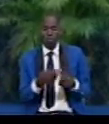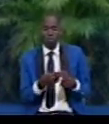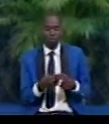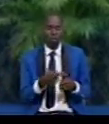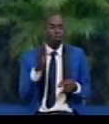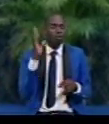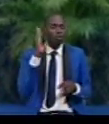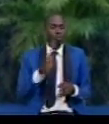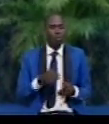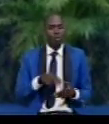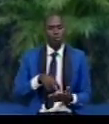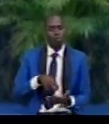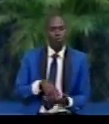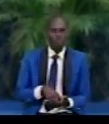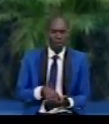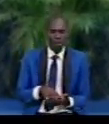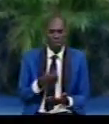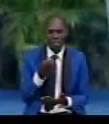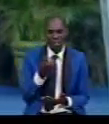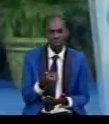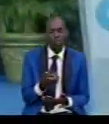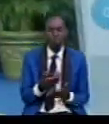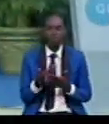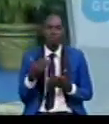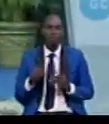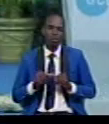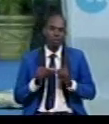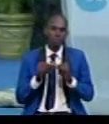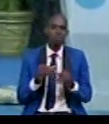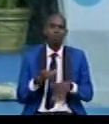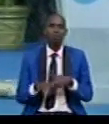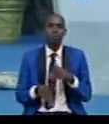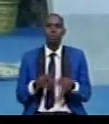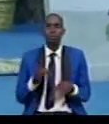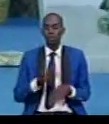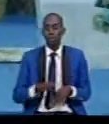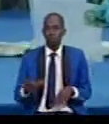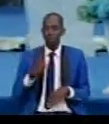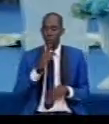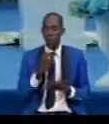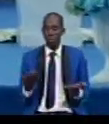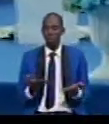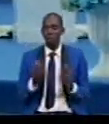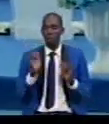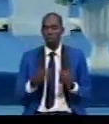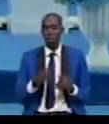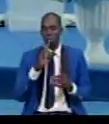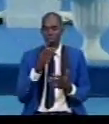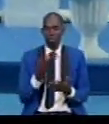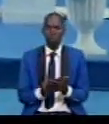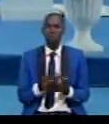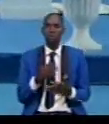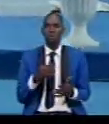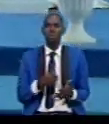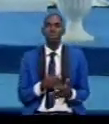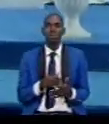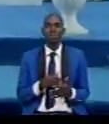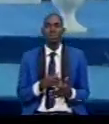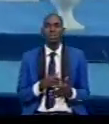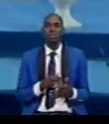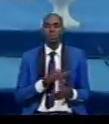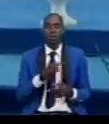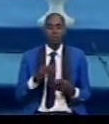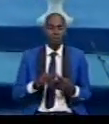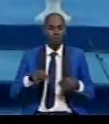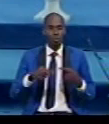on the road a little before I will stand up again. My children are here. They can testify. When we're going to school, I will bend down